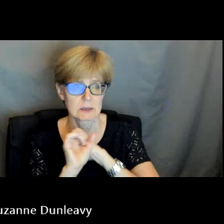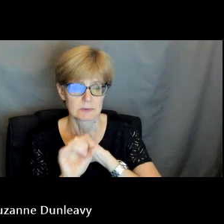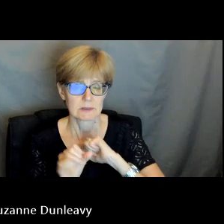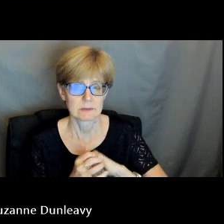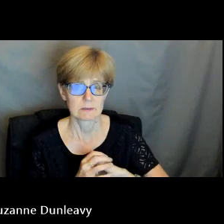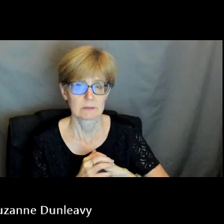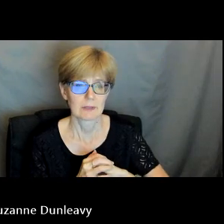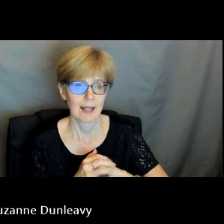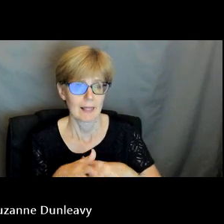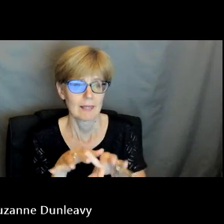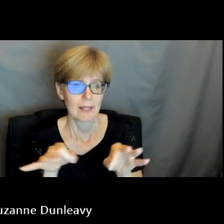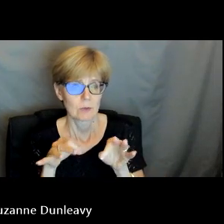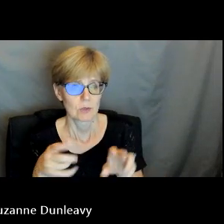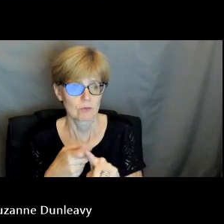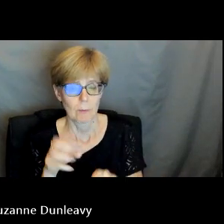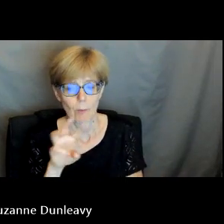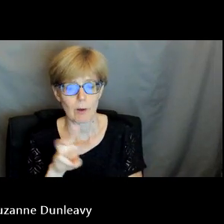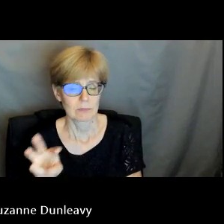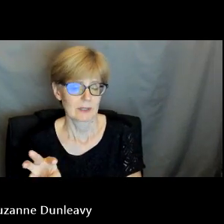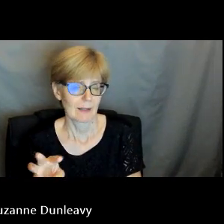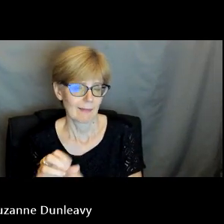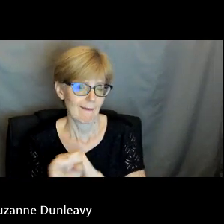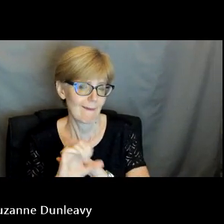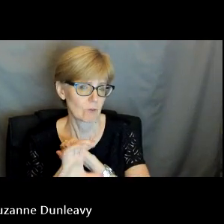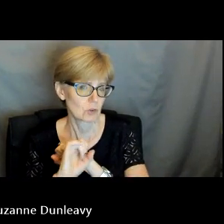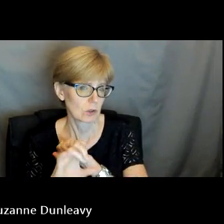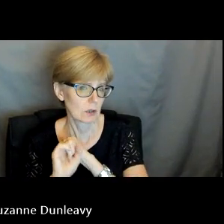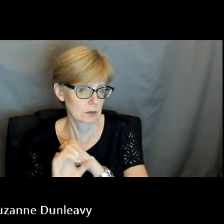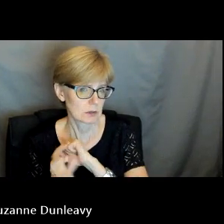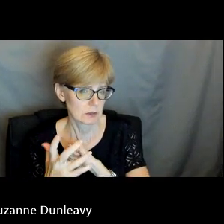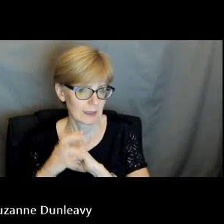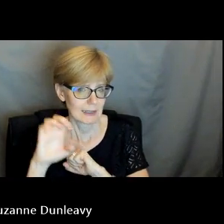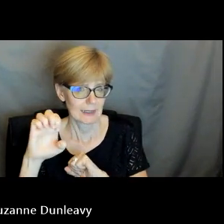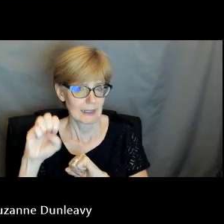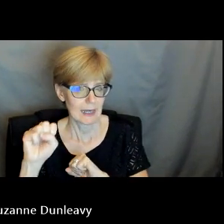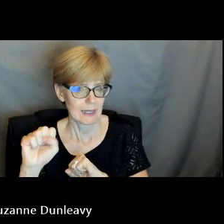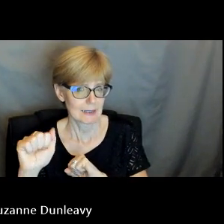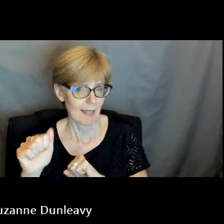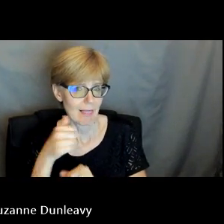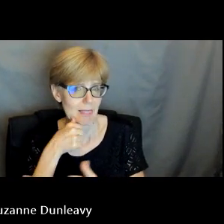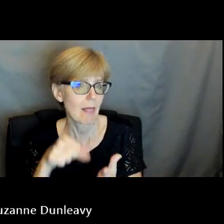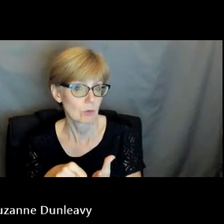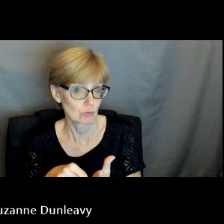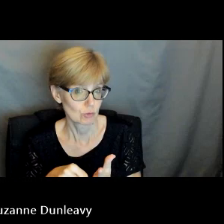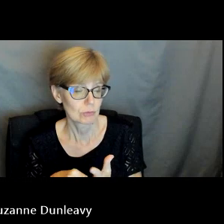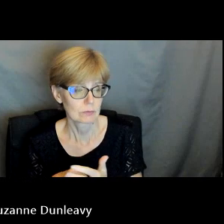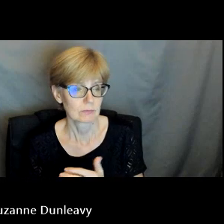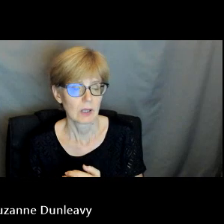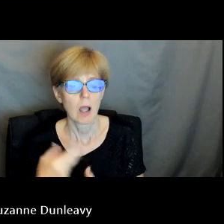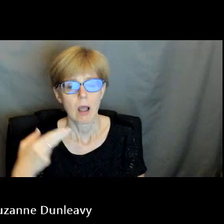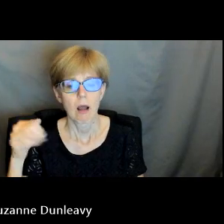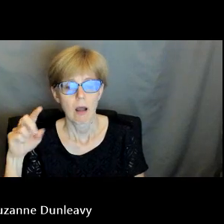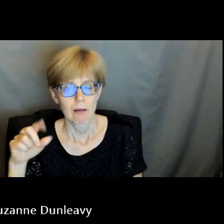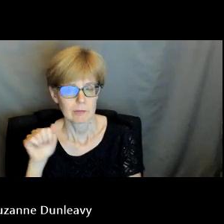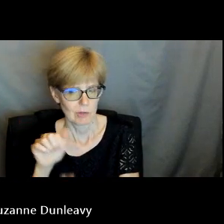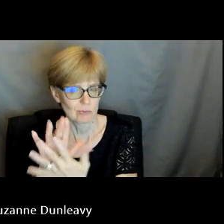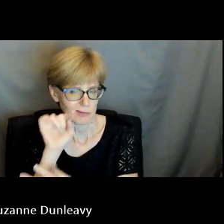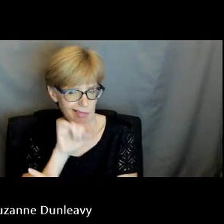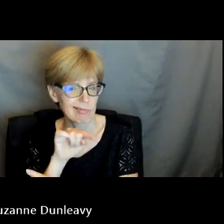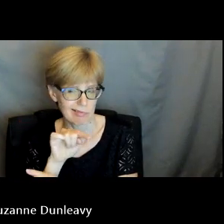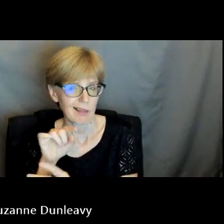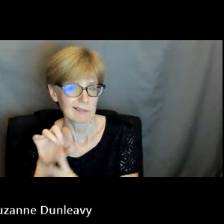some language from a website that's advertising ESA letters. So HUD did address these letters in